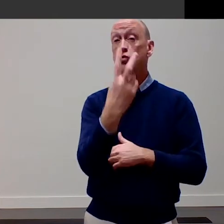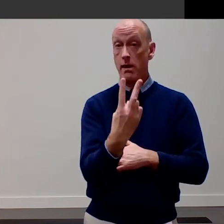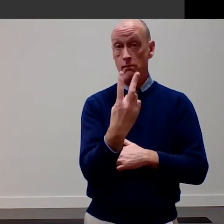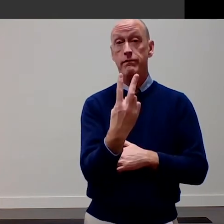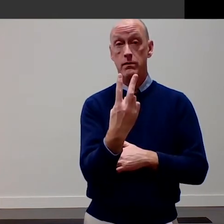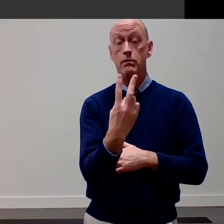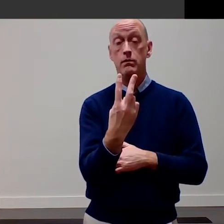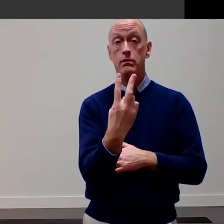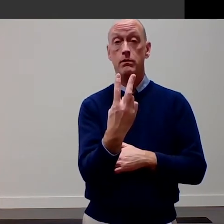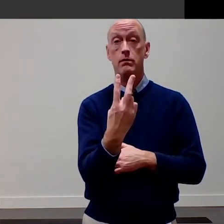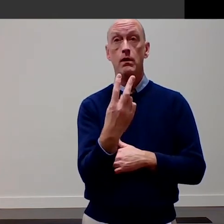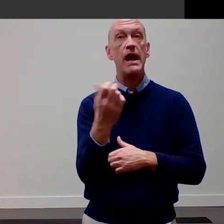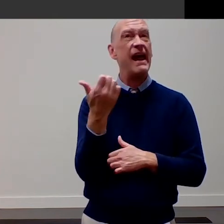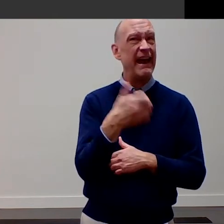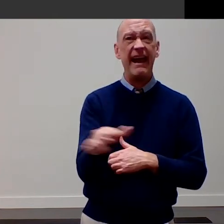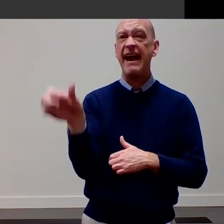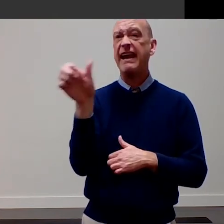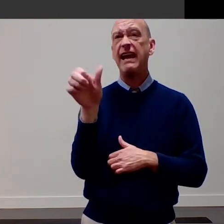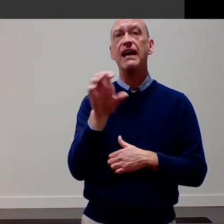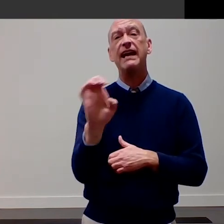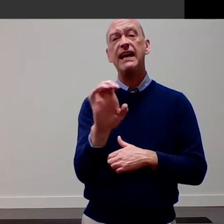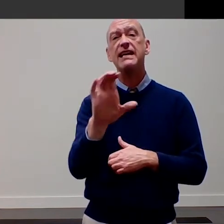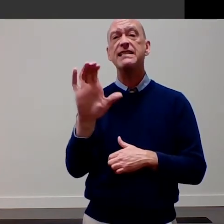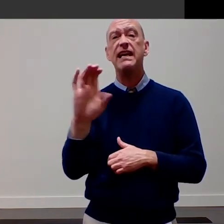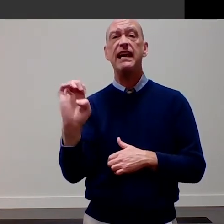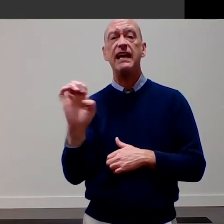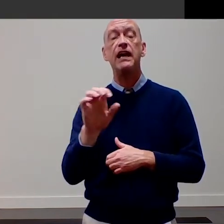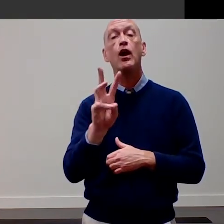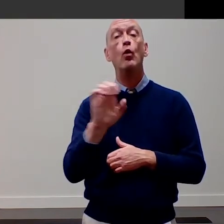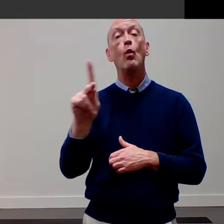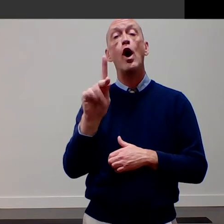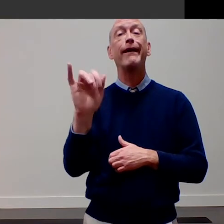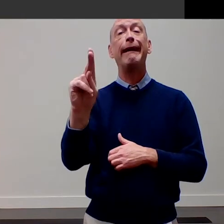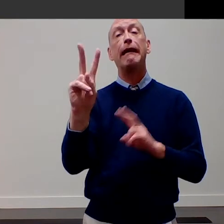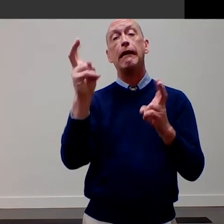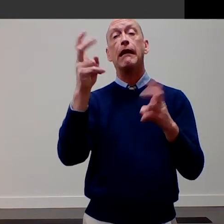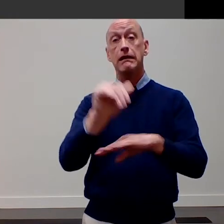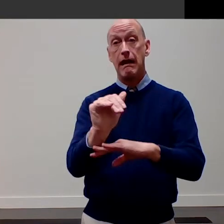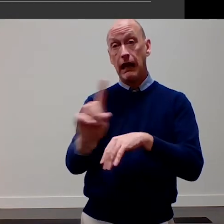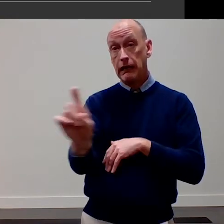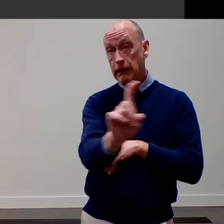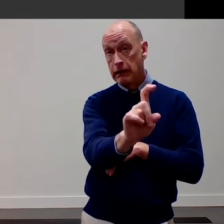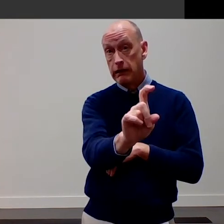12, are there any ECE walk-ins this evening?